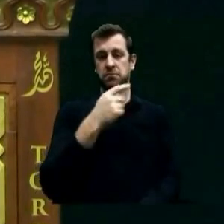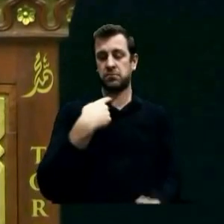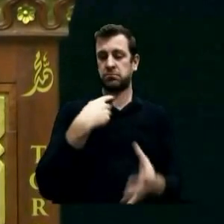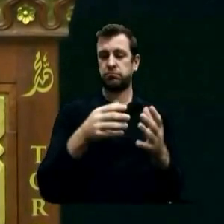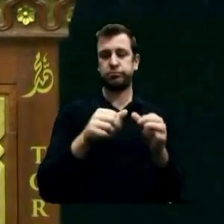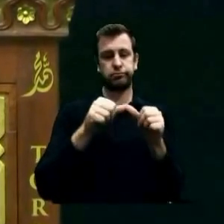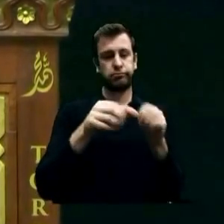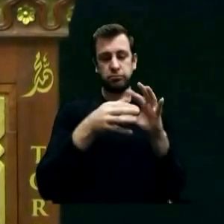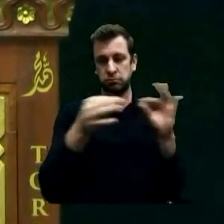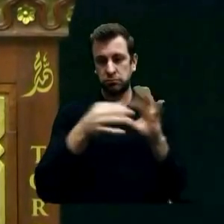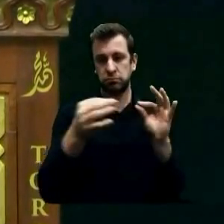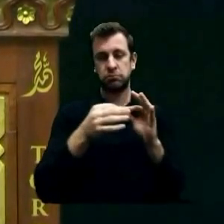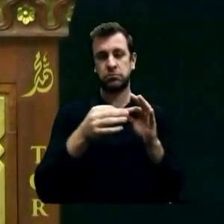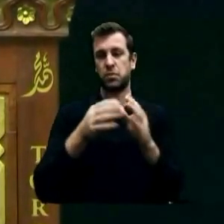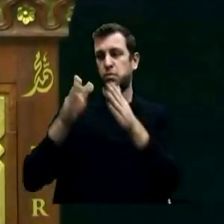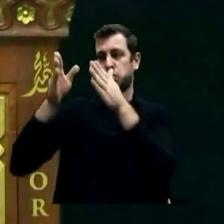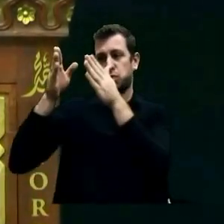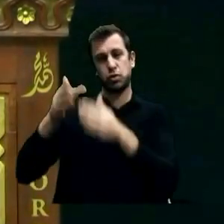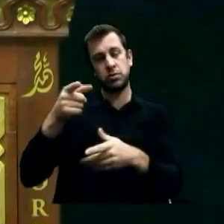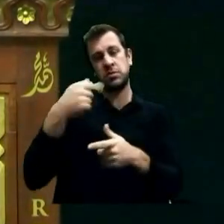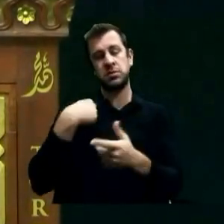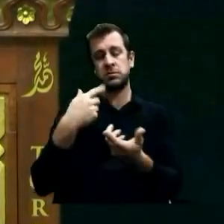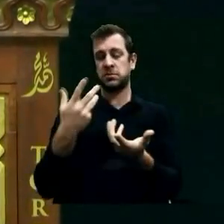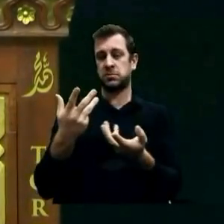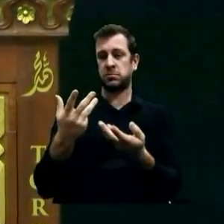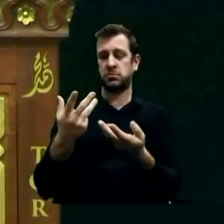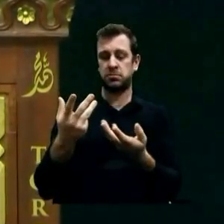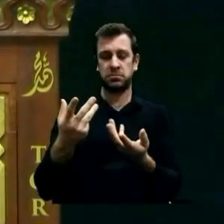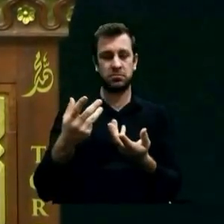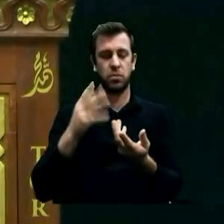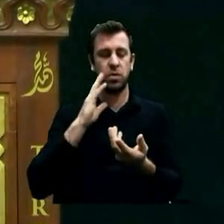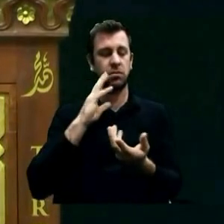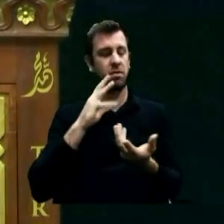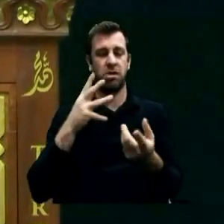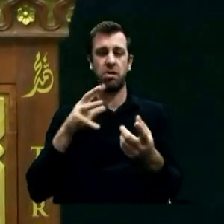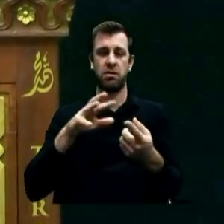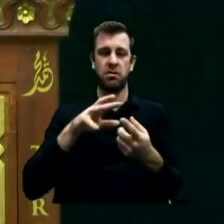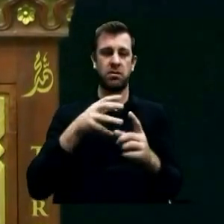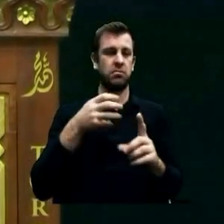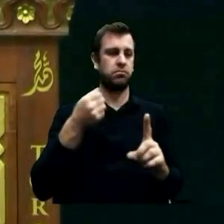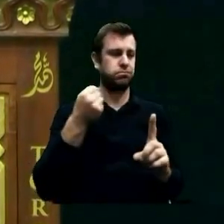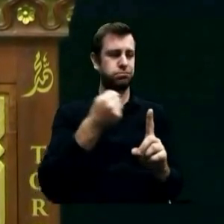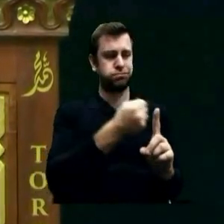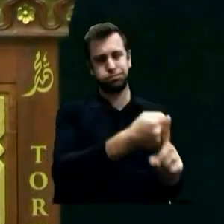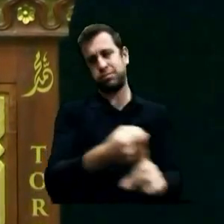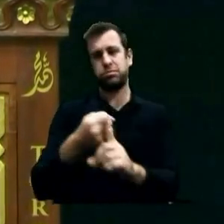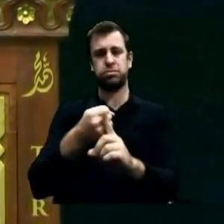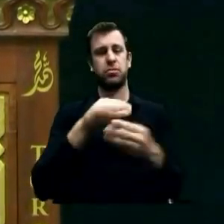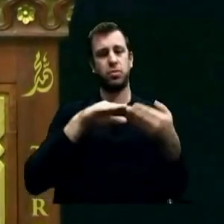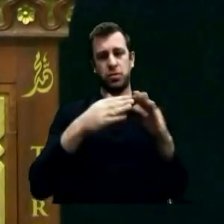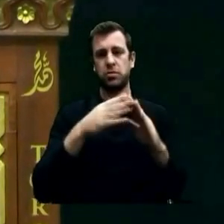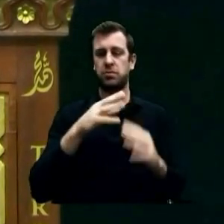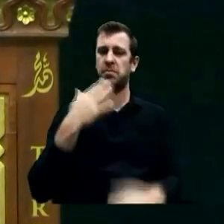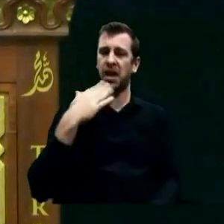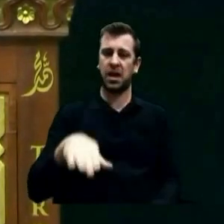that such a person will bring on the community would be worse than the harm brought